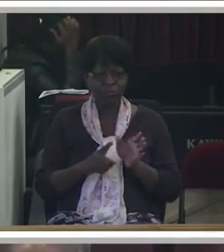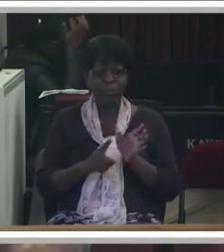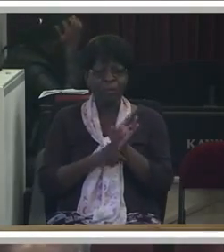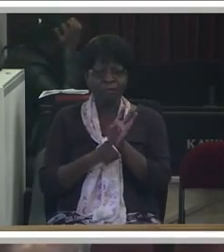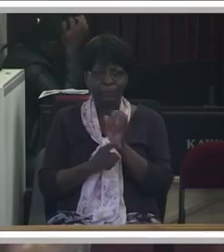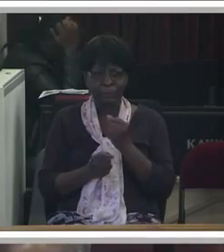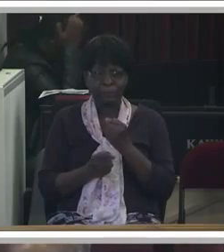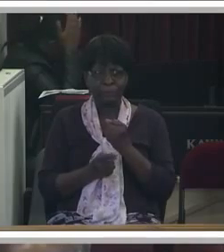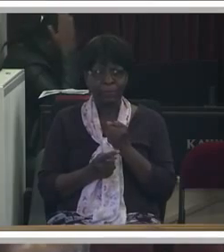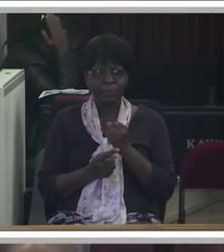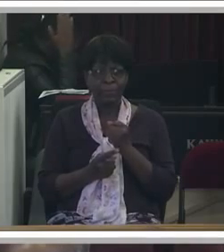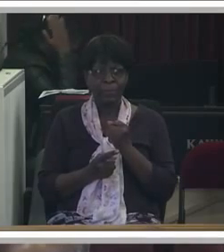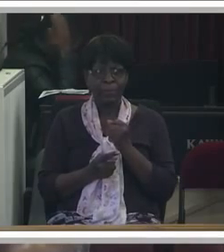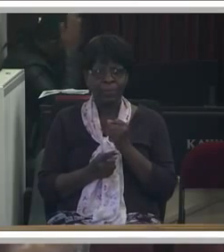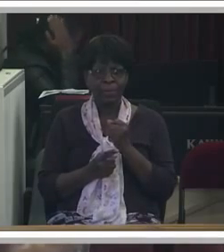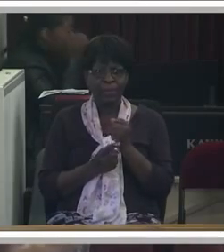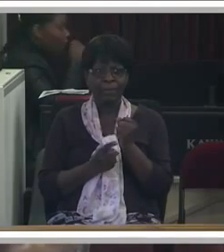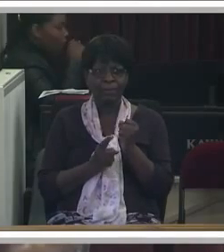I'm going to point out four.